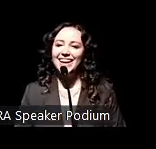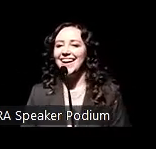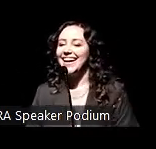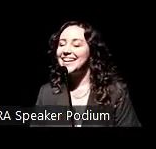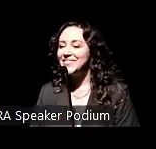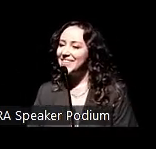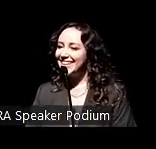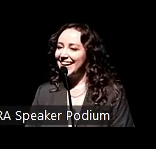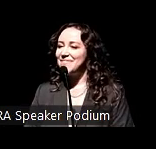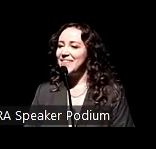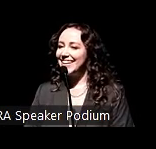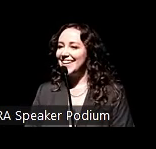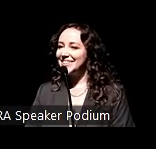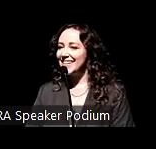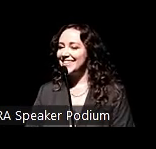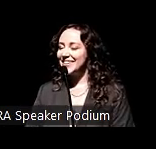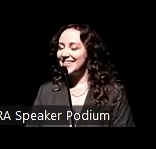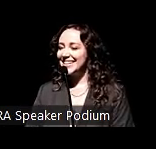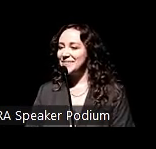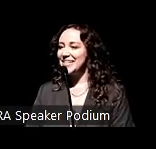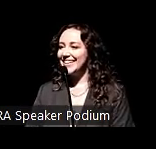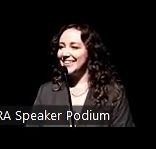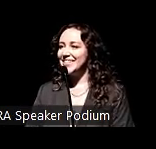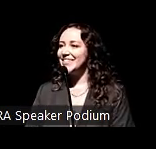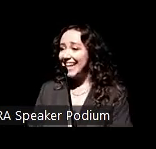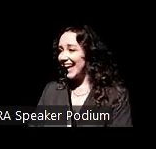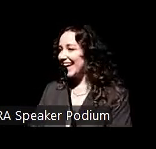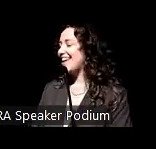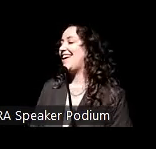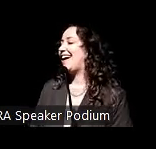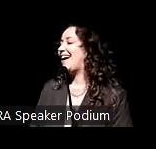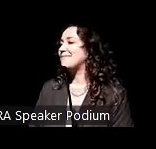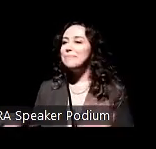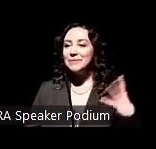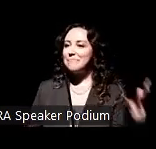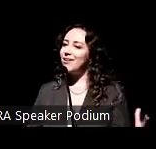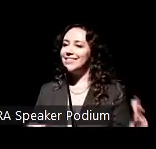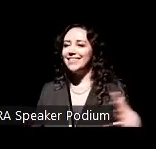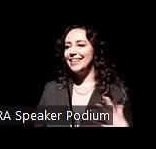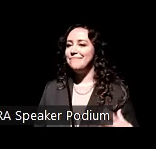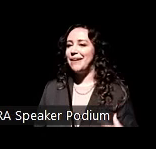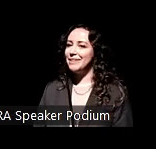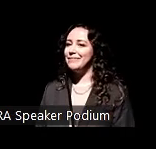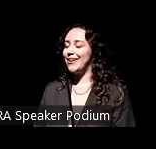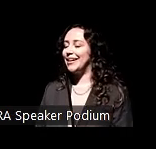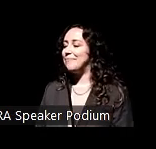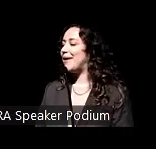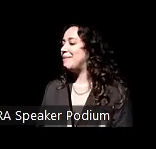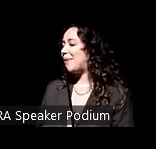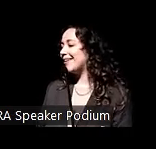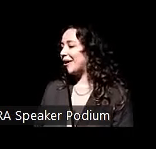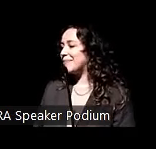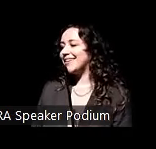Awesome. Hi, everyone. I'm Megan Kalsman. So excited to be here with you today. Keeping with the policy theme, I'm going to be talking